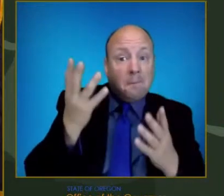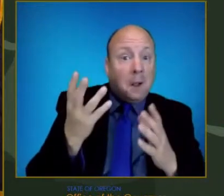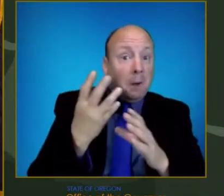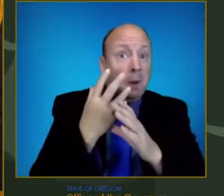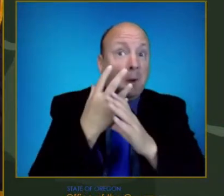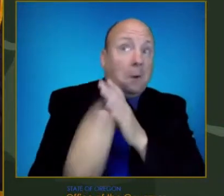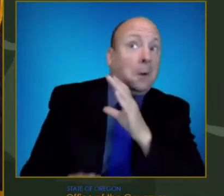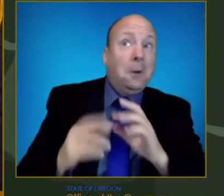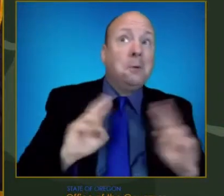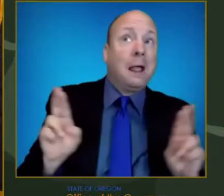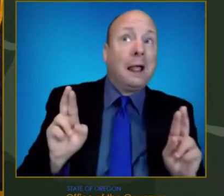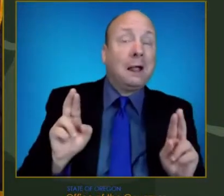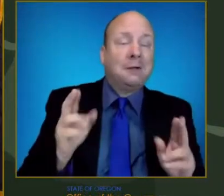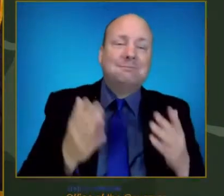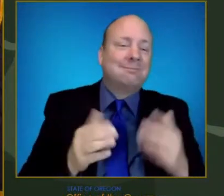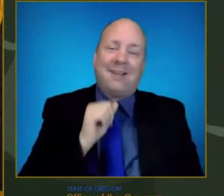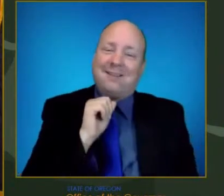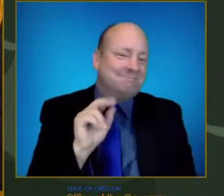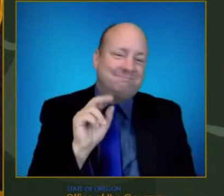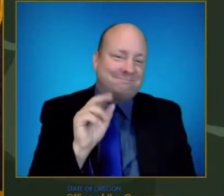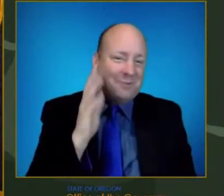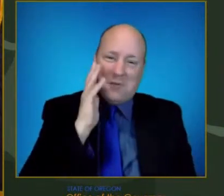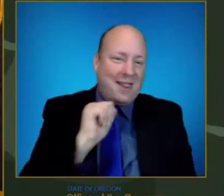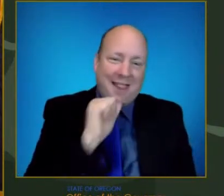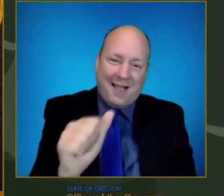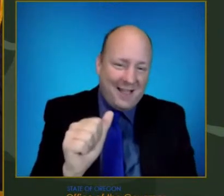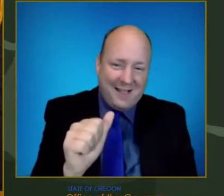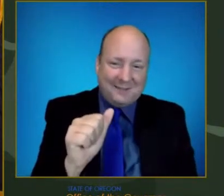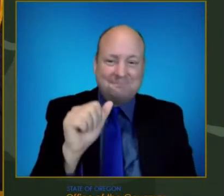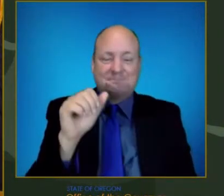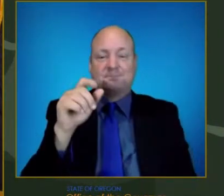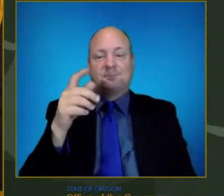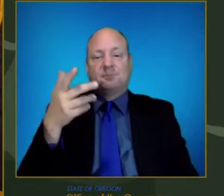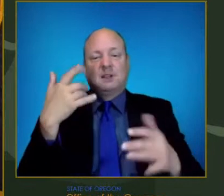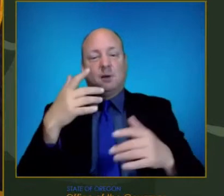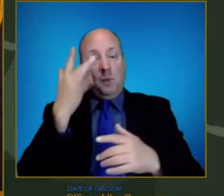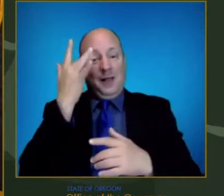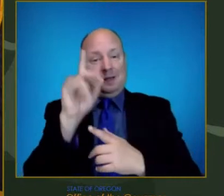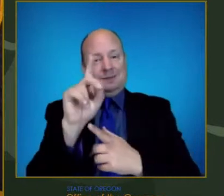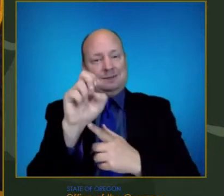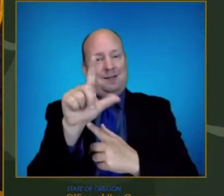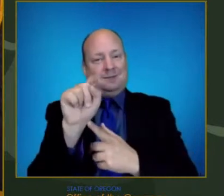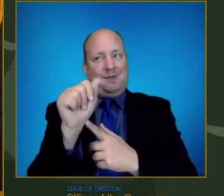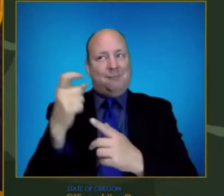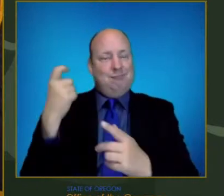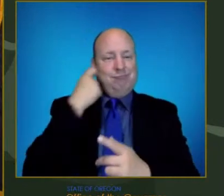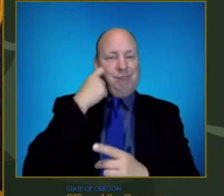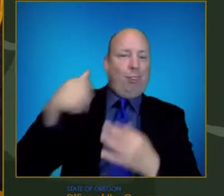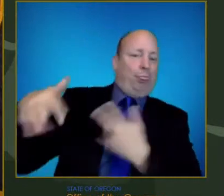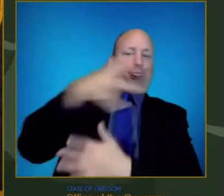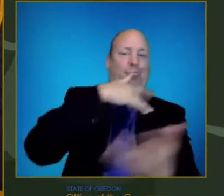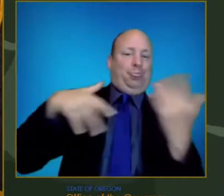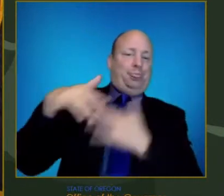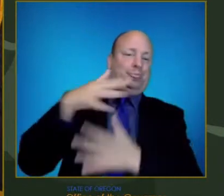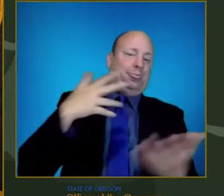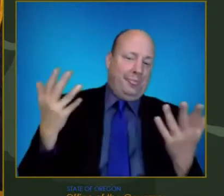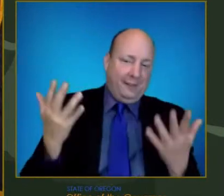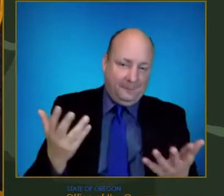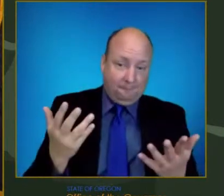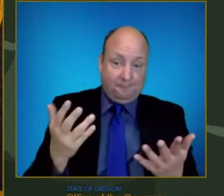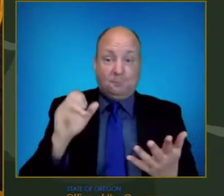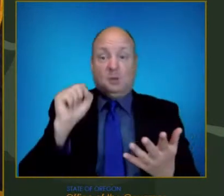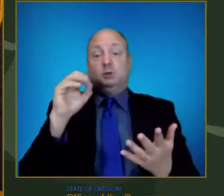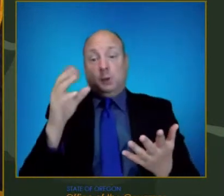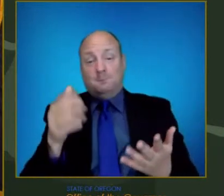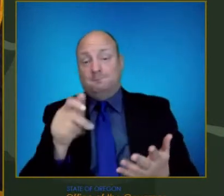Unfortunately, Delta changed everything. The good news is that while we still have a long way to go, it appears